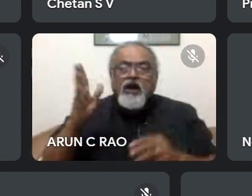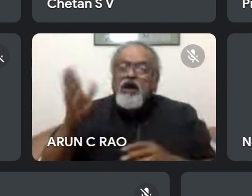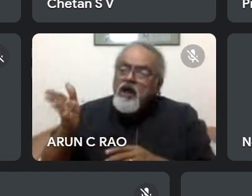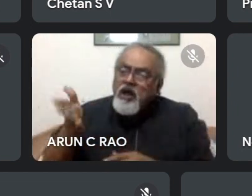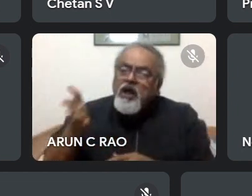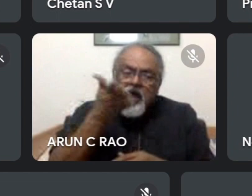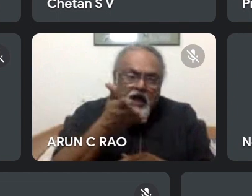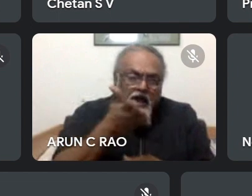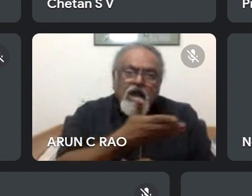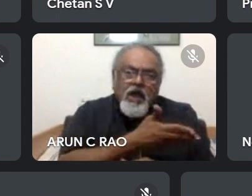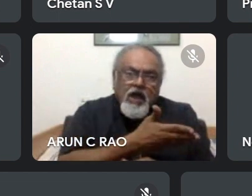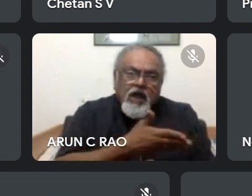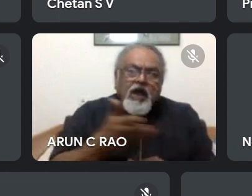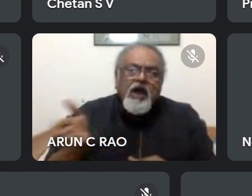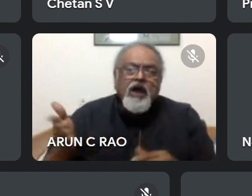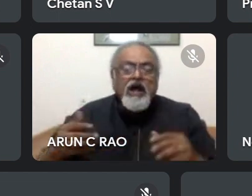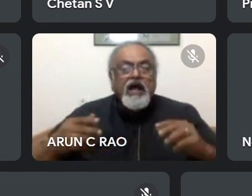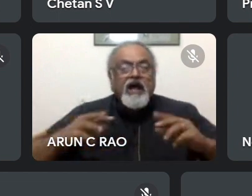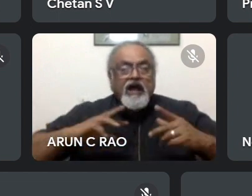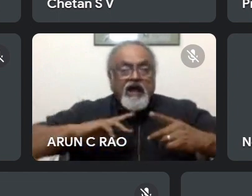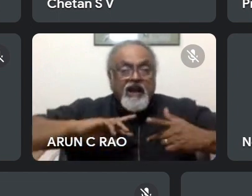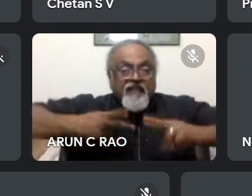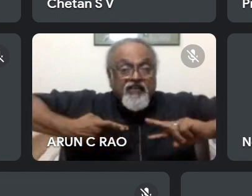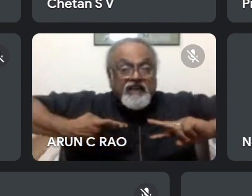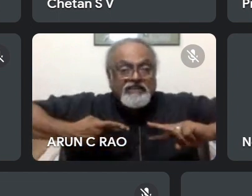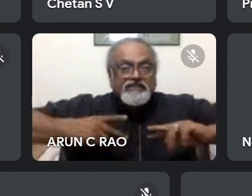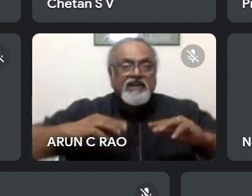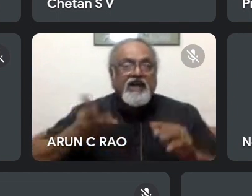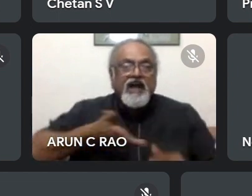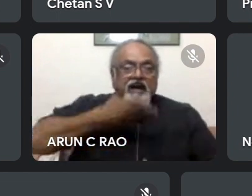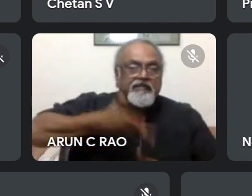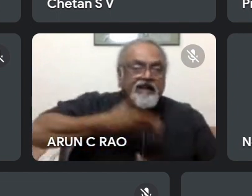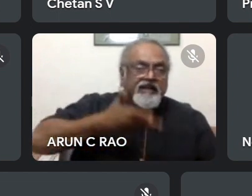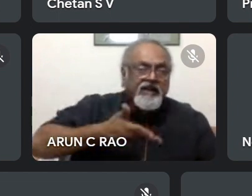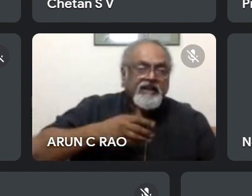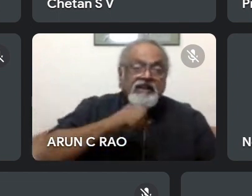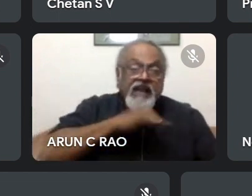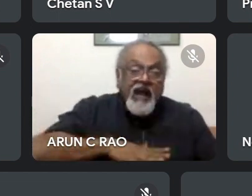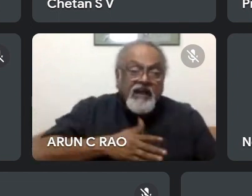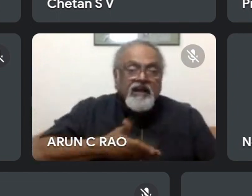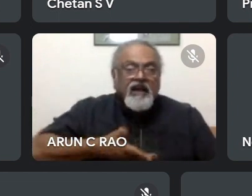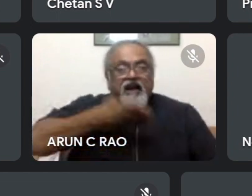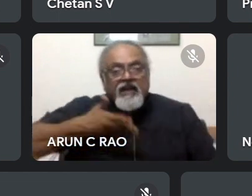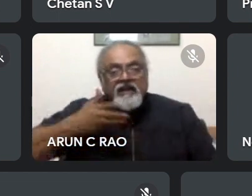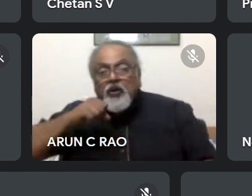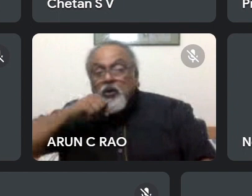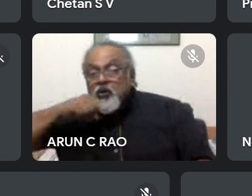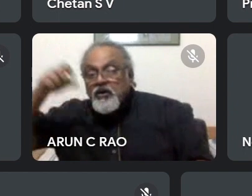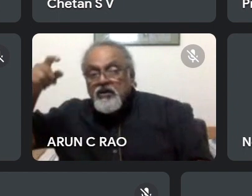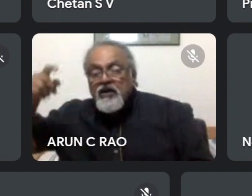so many things that previously they could have ignored, or they might have